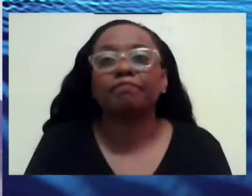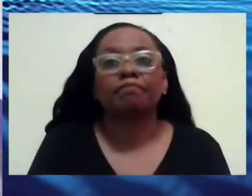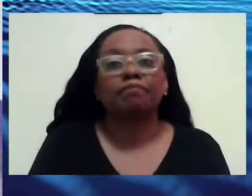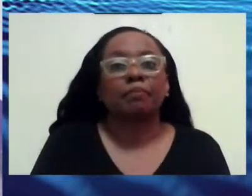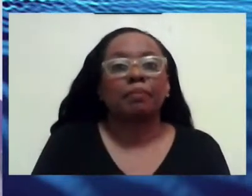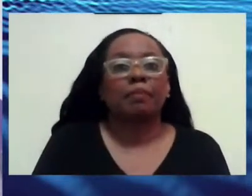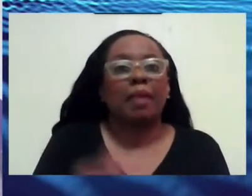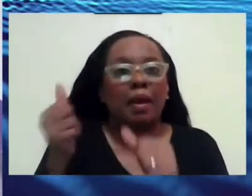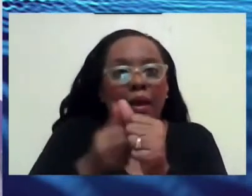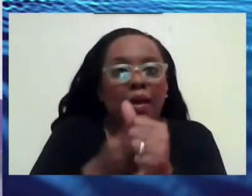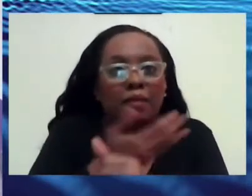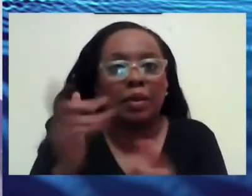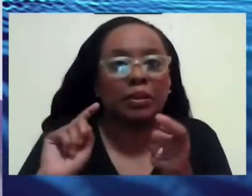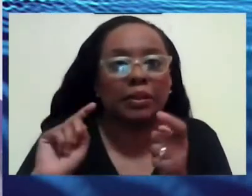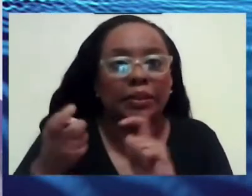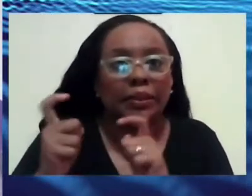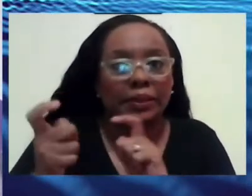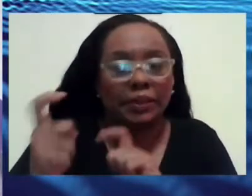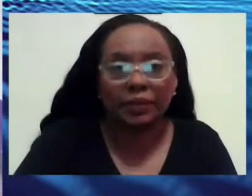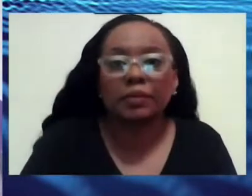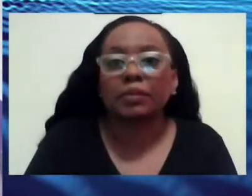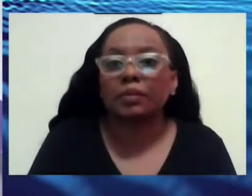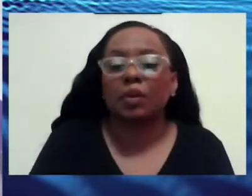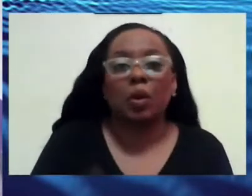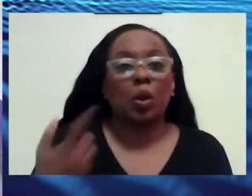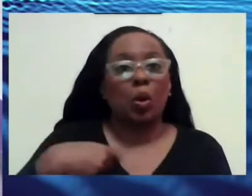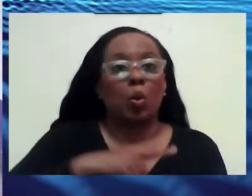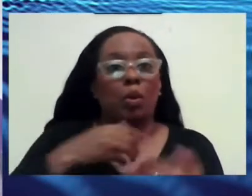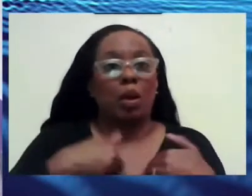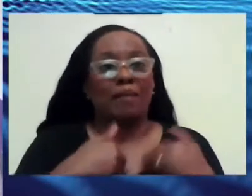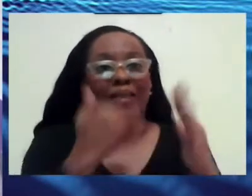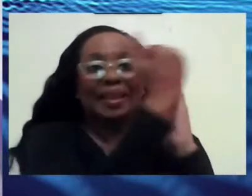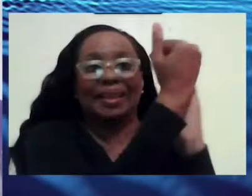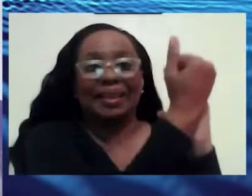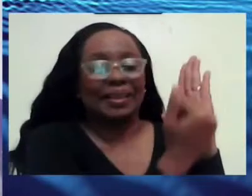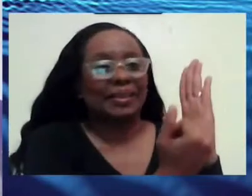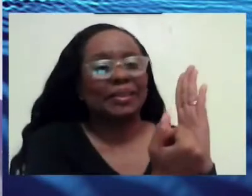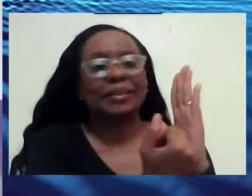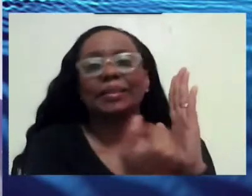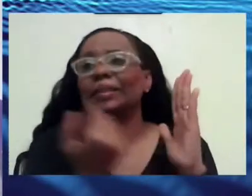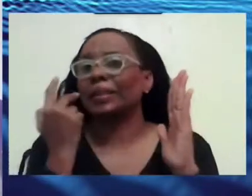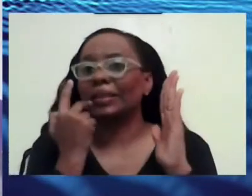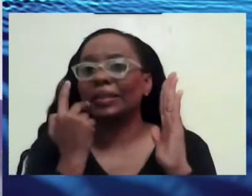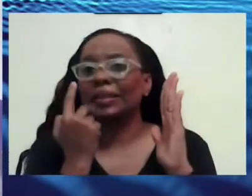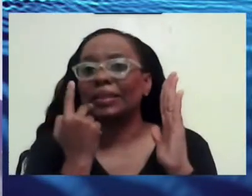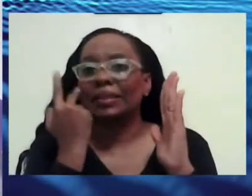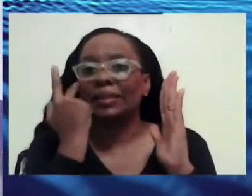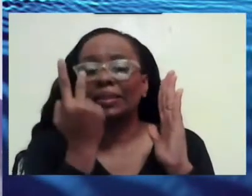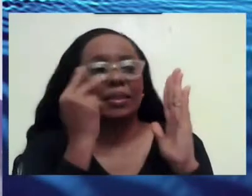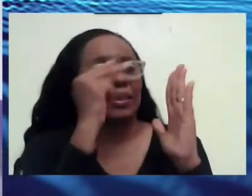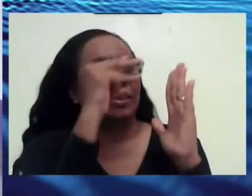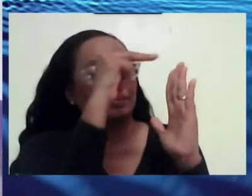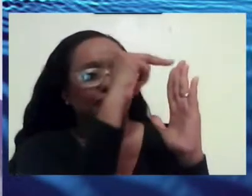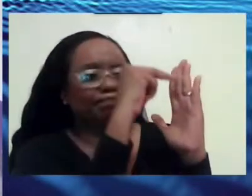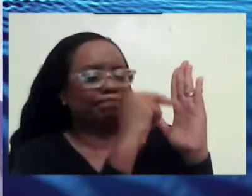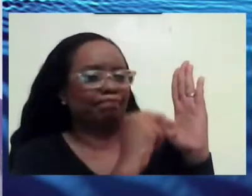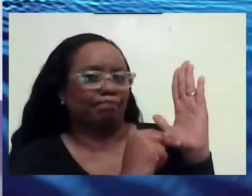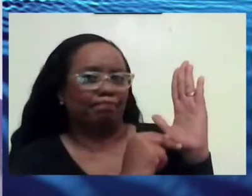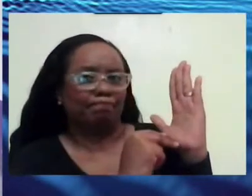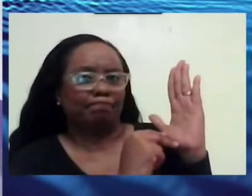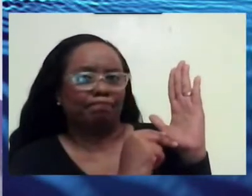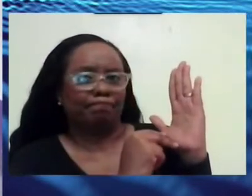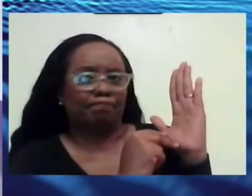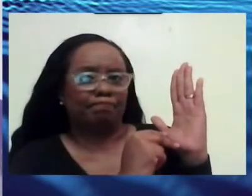So what has come out was an initial needs list. And when we have the assessment completed in another 4 days or so, we will